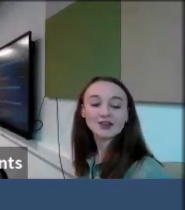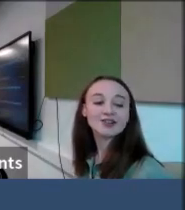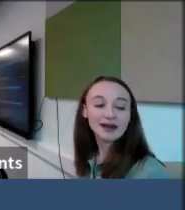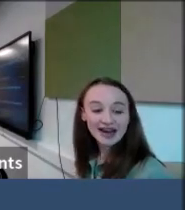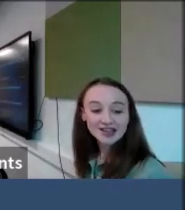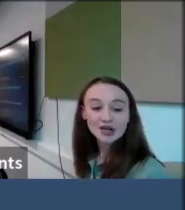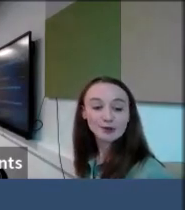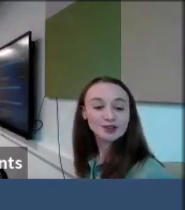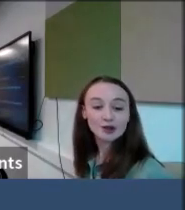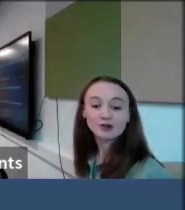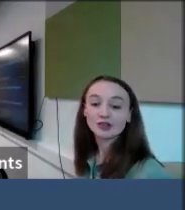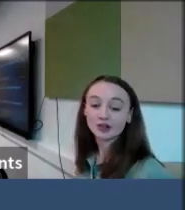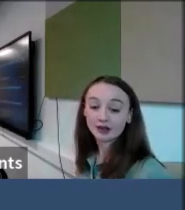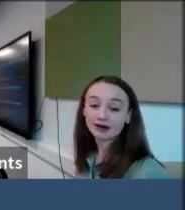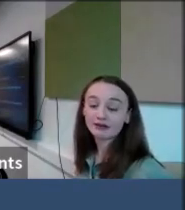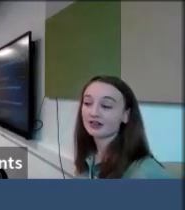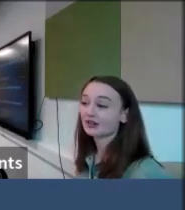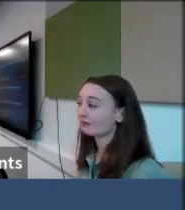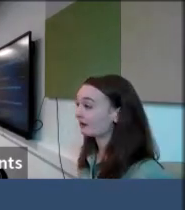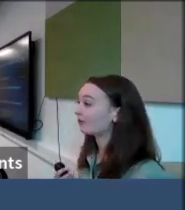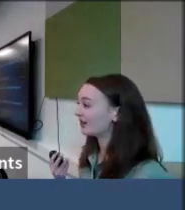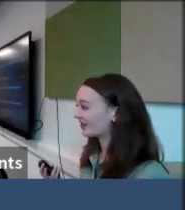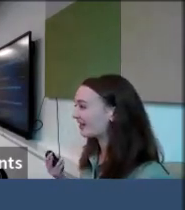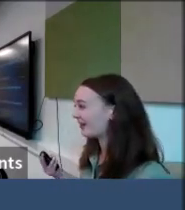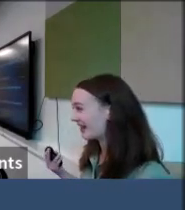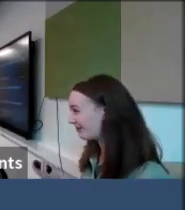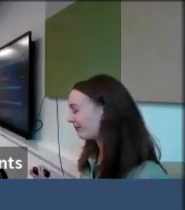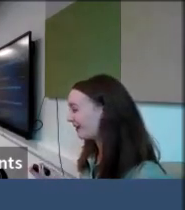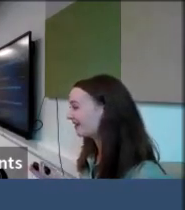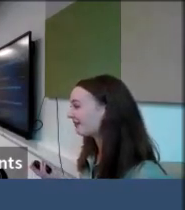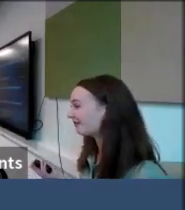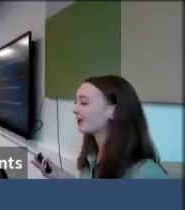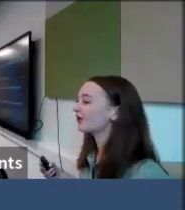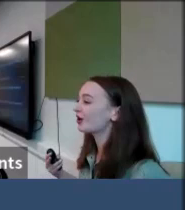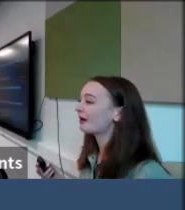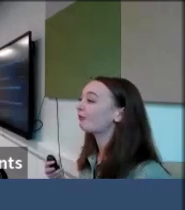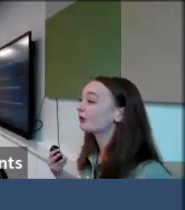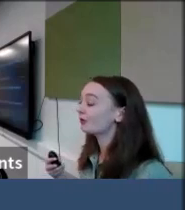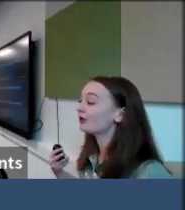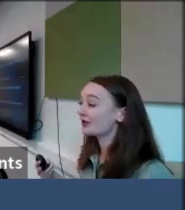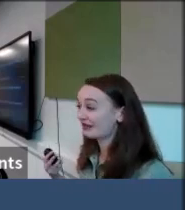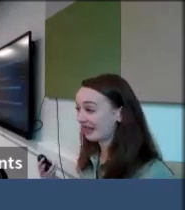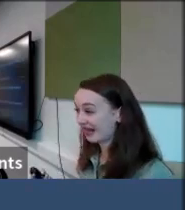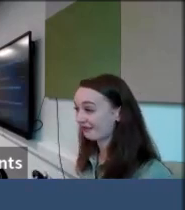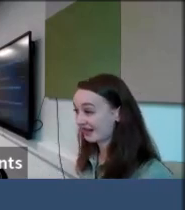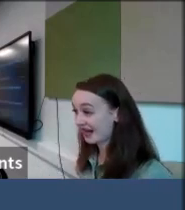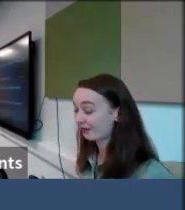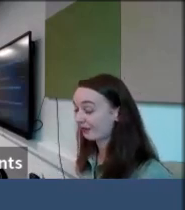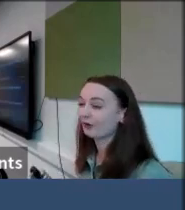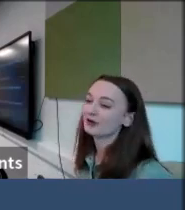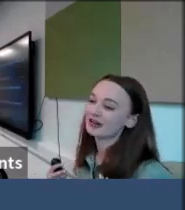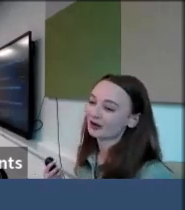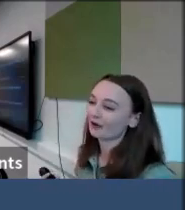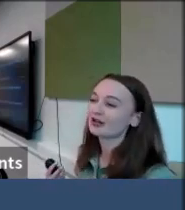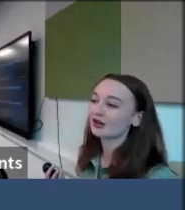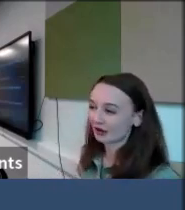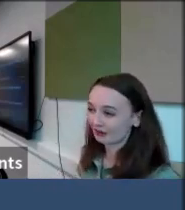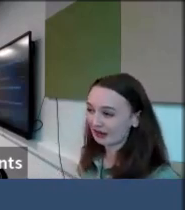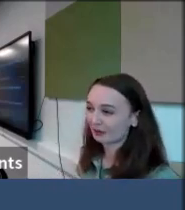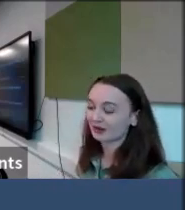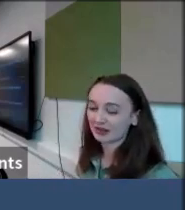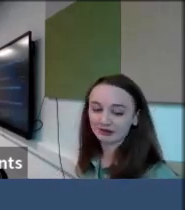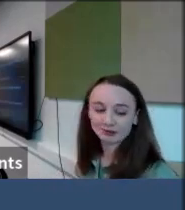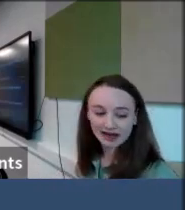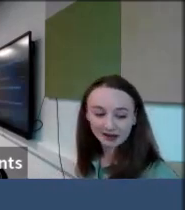going to discuss some actionable solutions to those barriers that people can genuinely implement. We're going to talk about what you can do in the here and now and what you can encourage